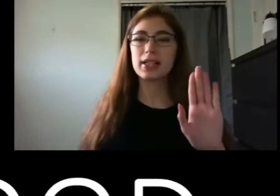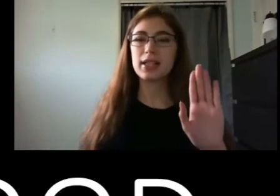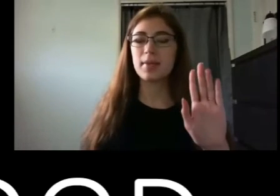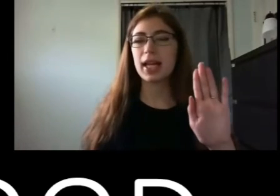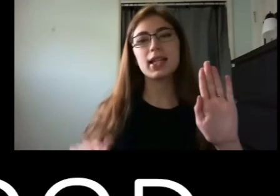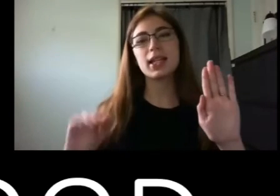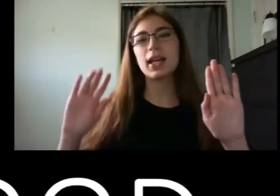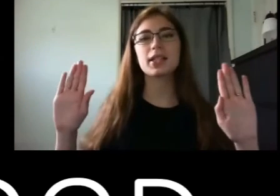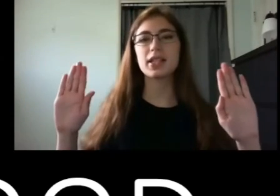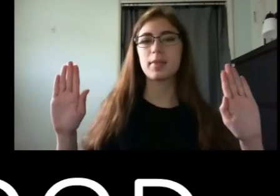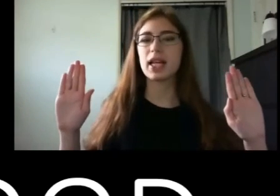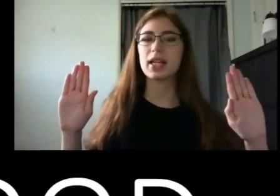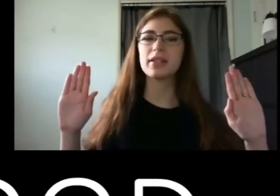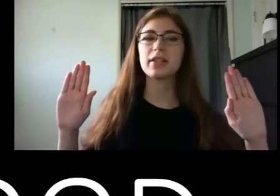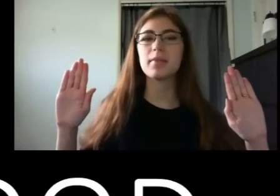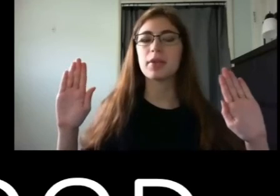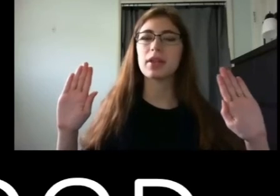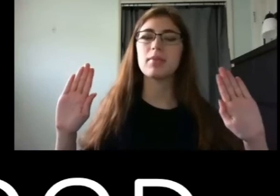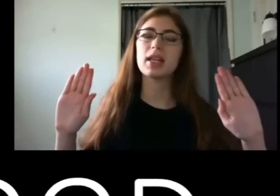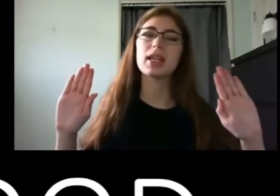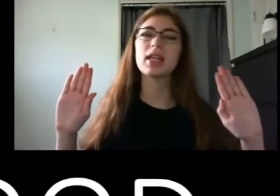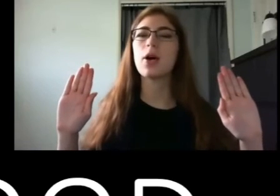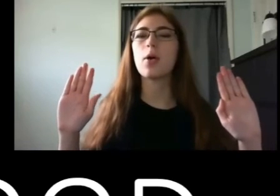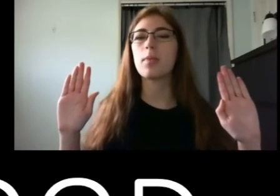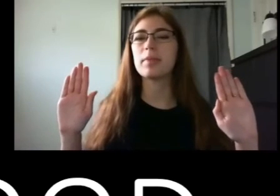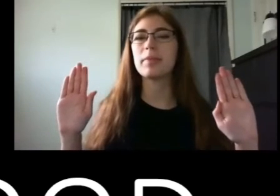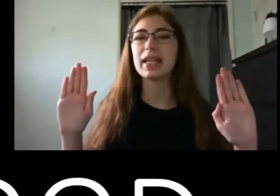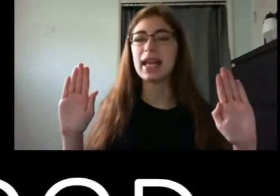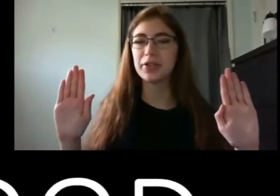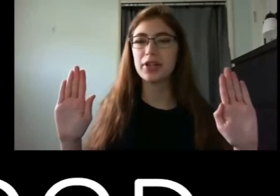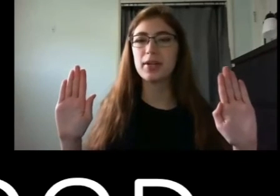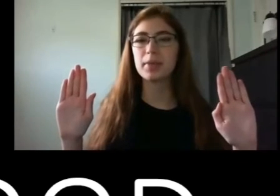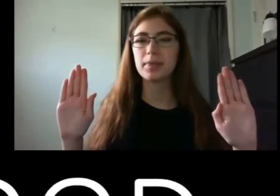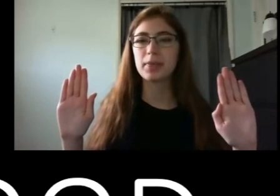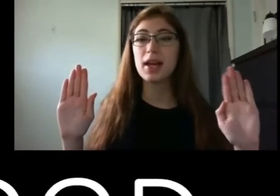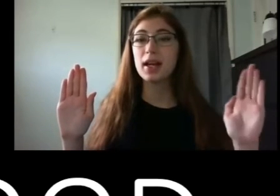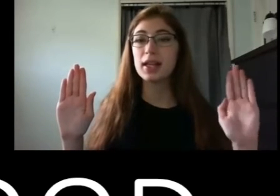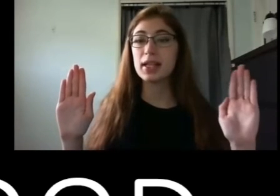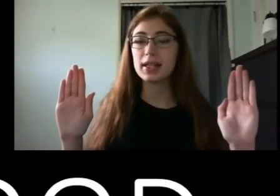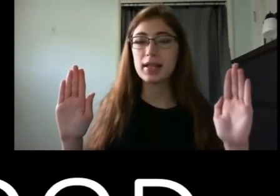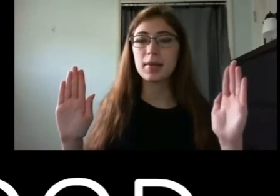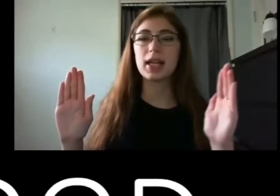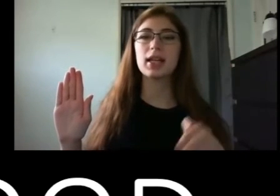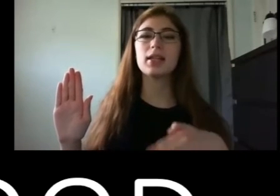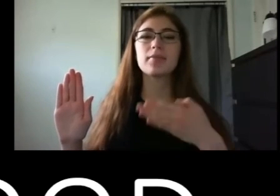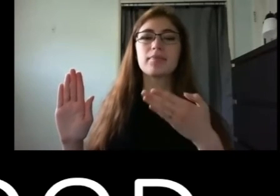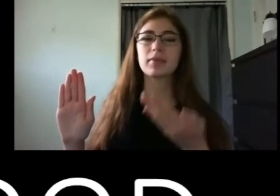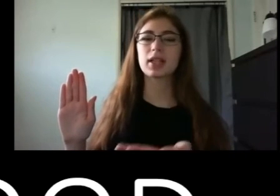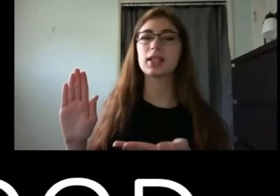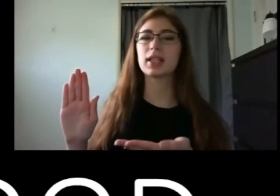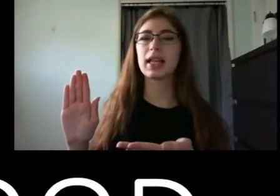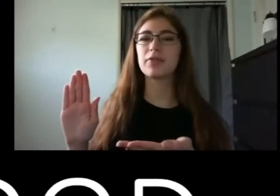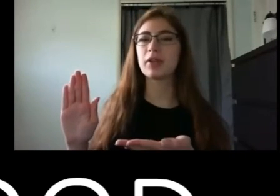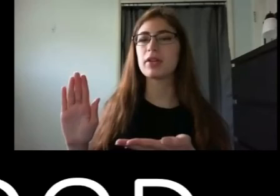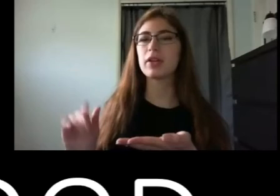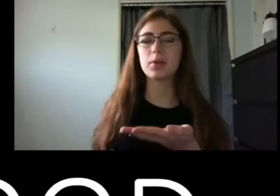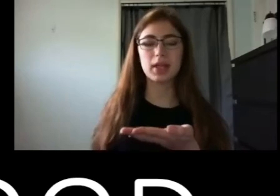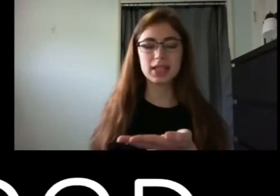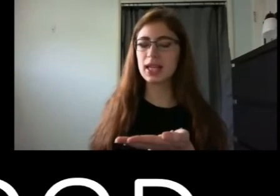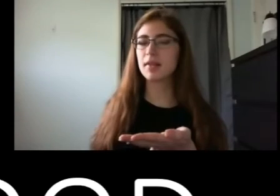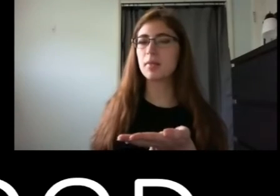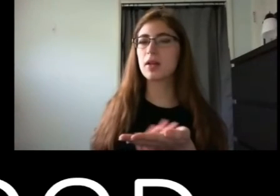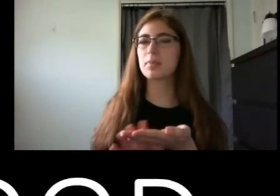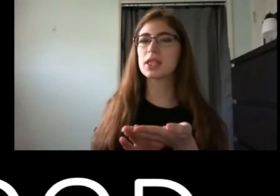Your non-dominant hand and dominant hand are both going to be in an open B hand shape. Non-dominant hand, going to lay in front of